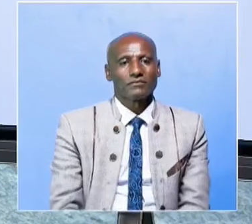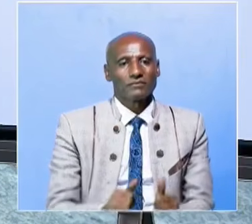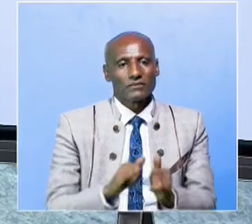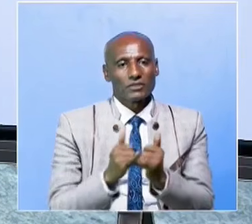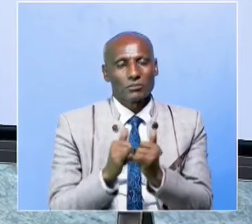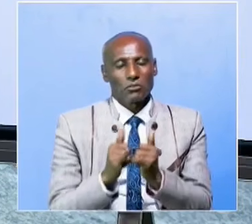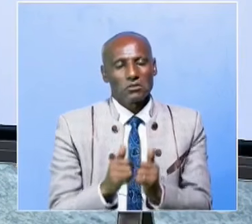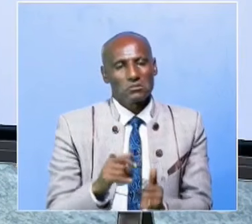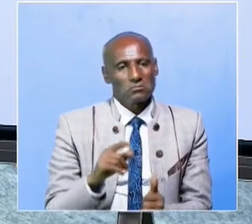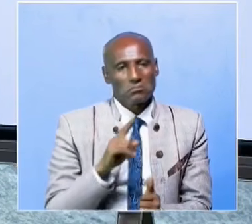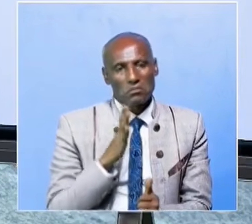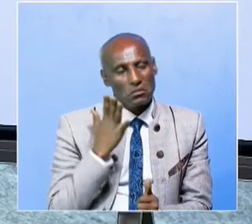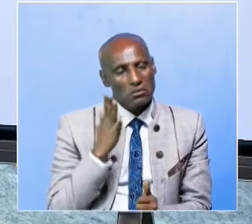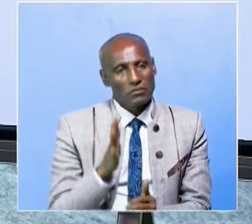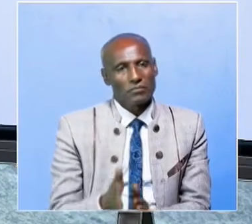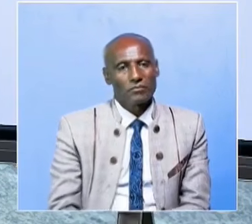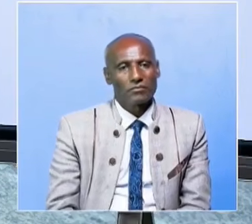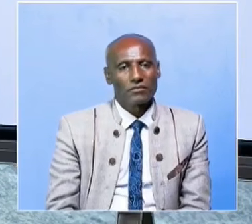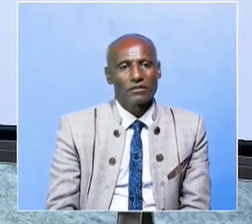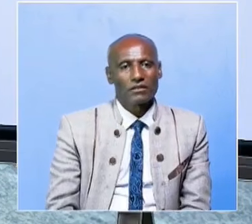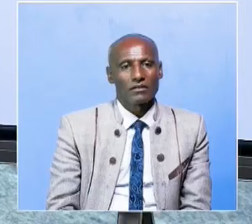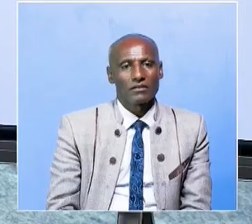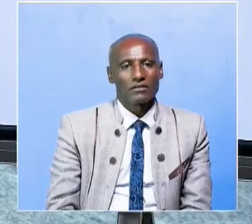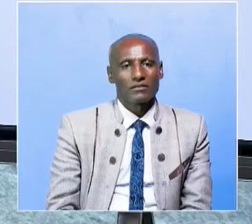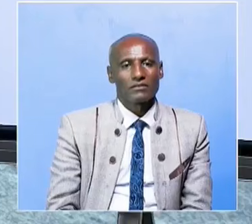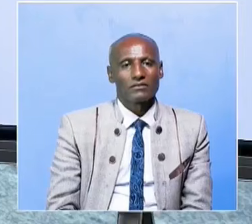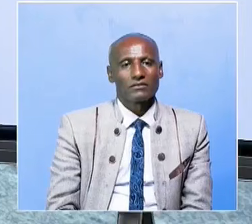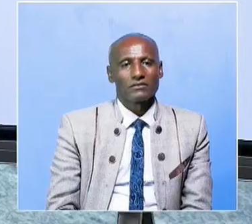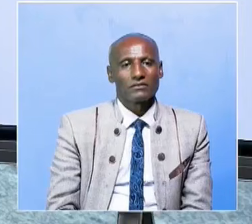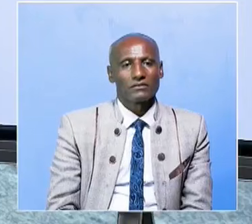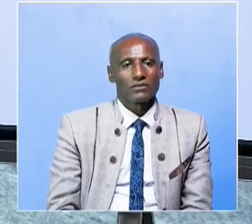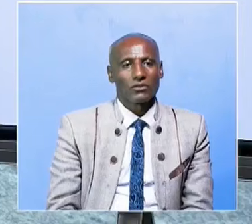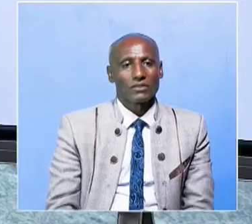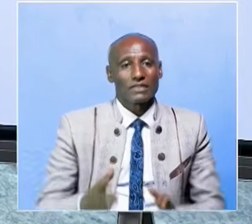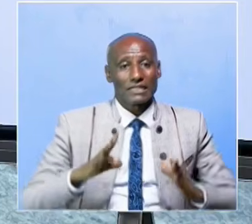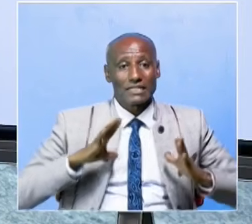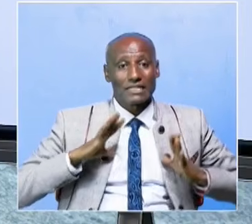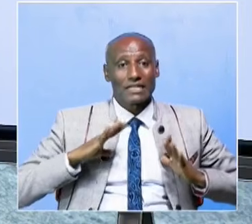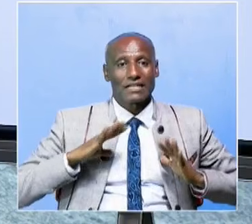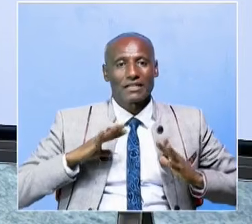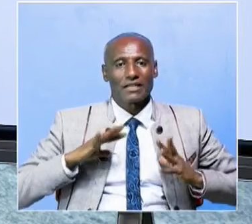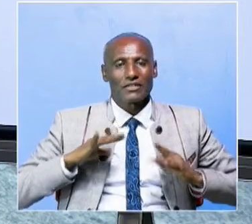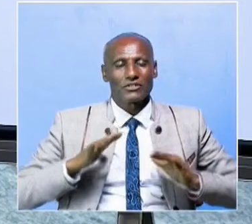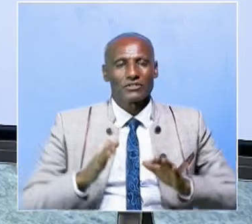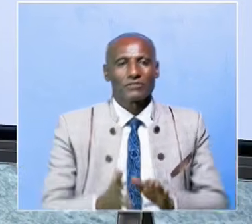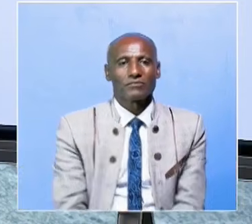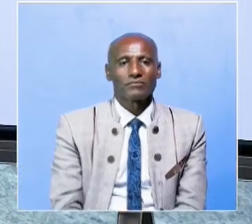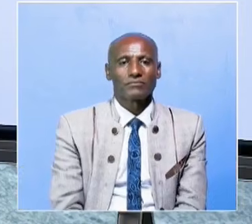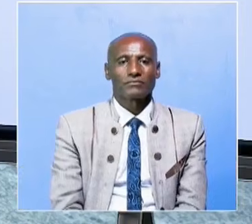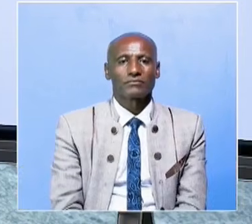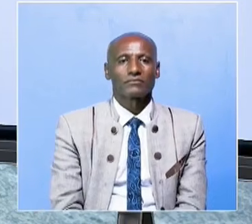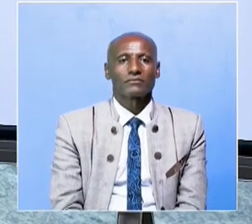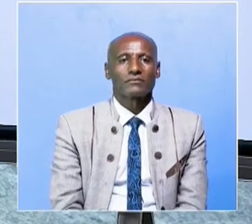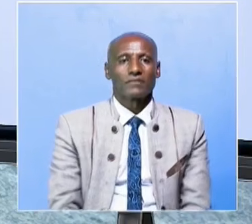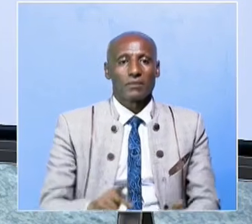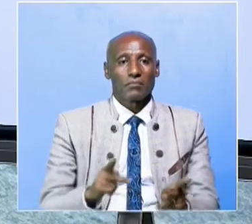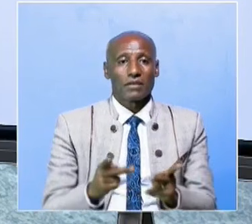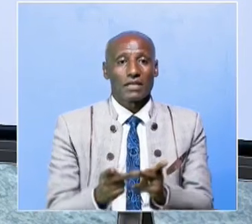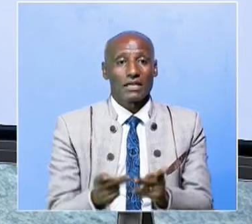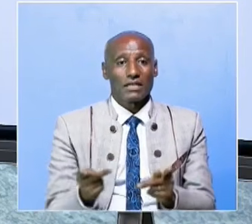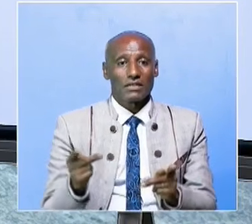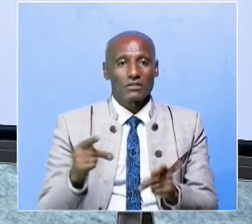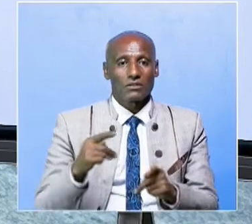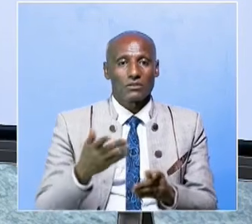be different activities, fun activities. So recreation is a place where we go to have